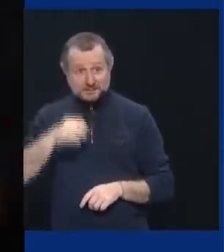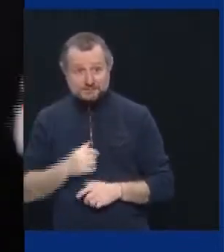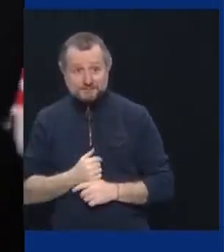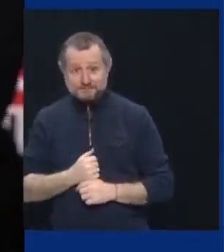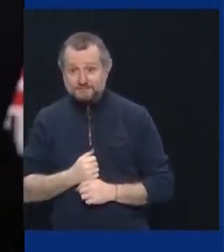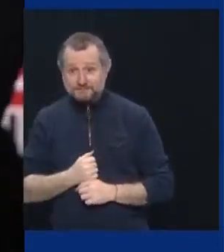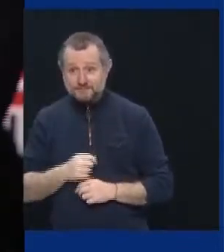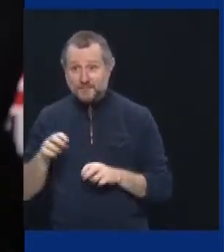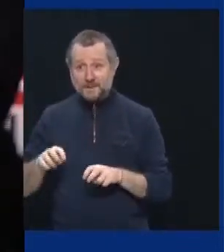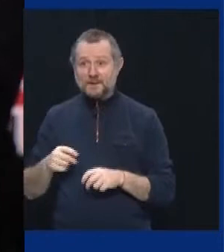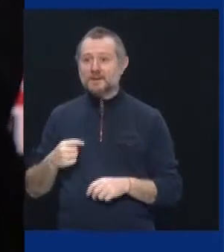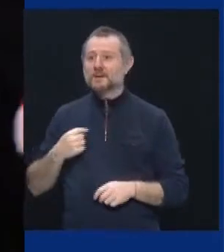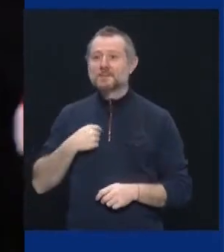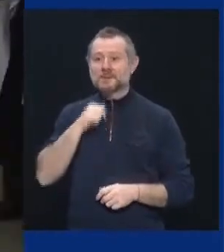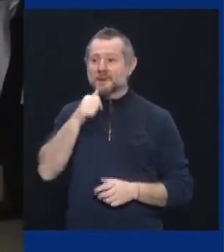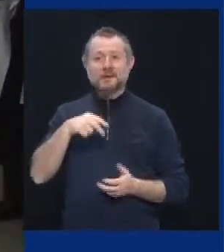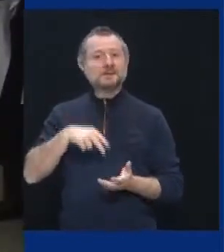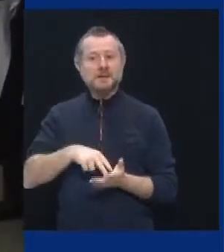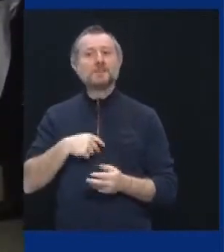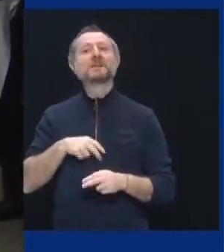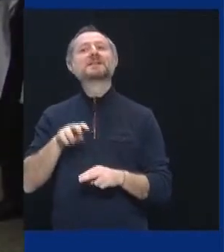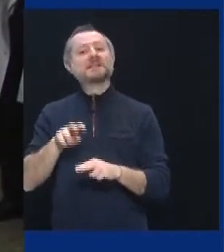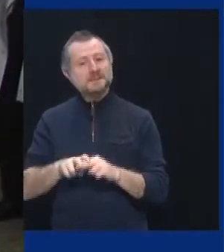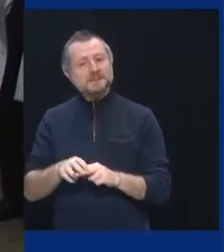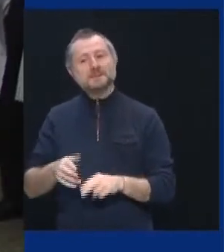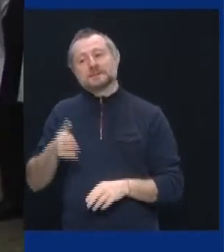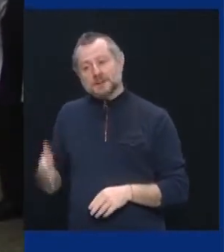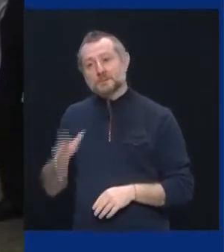daddy? I'm not standing. I'm sitting next to his daddy.